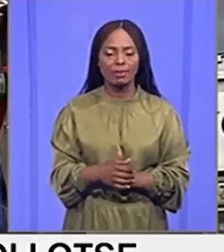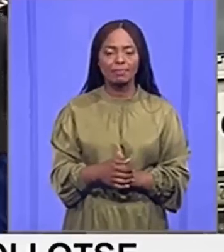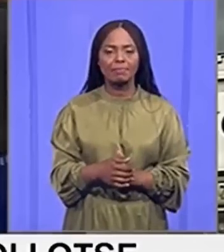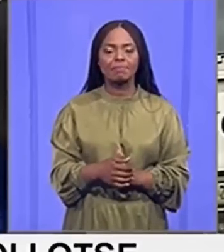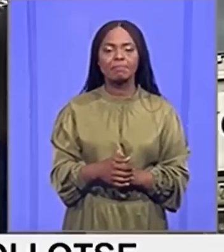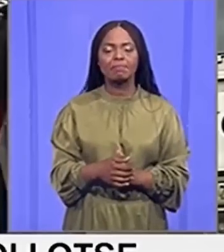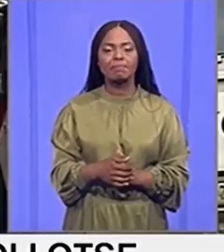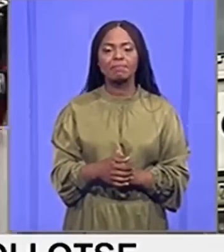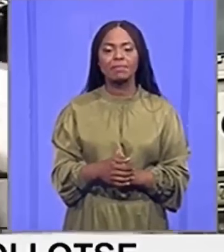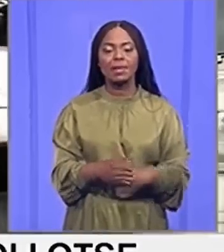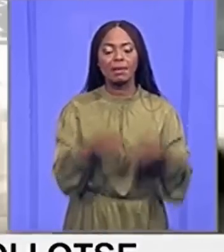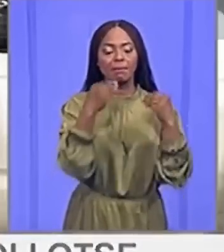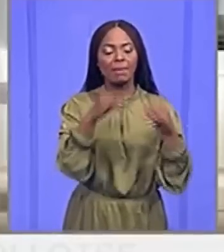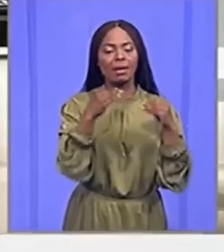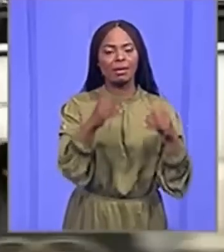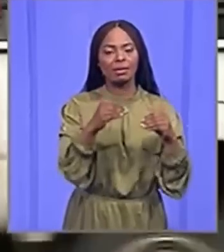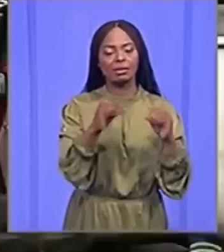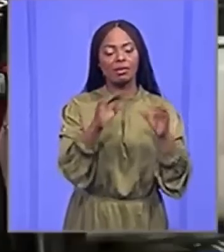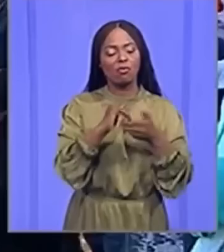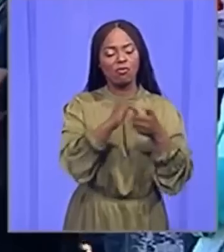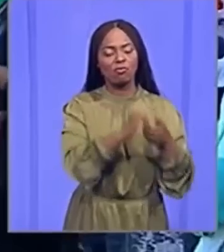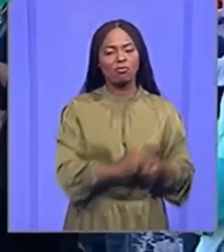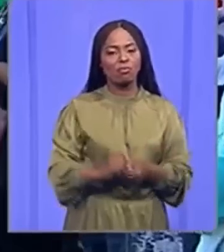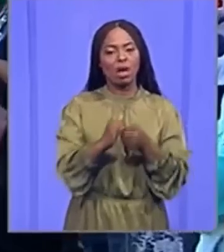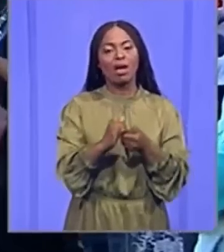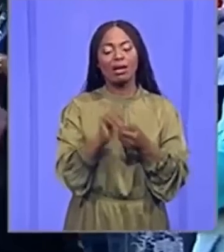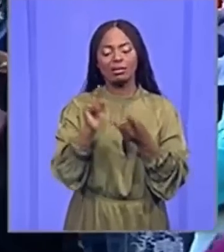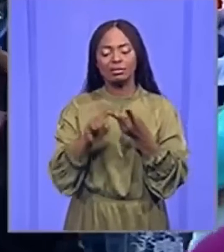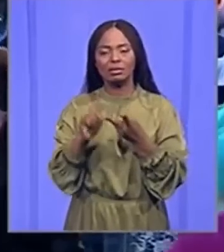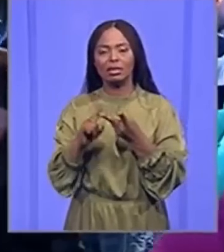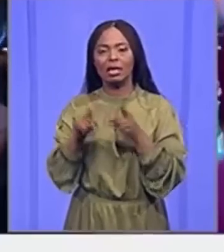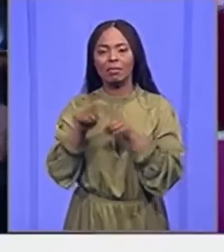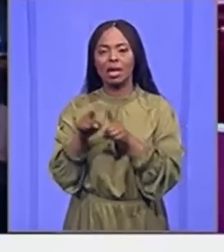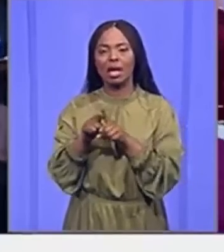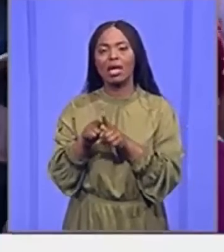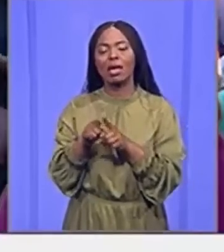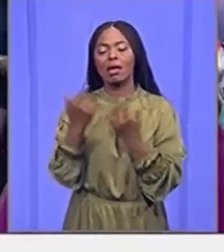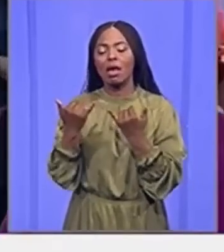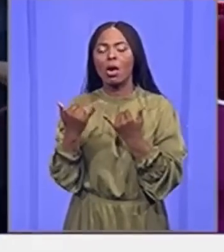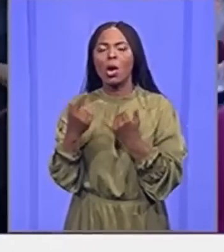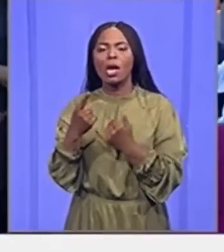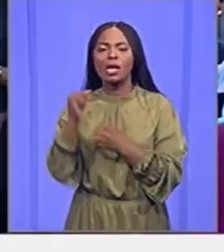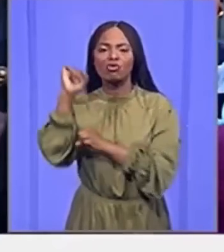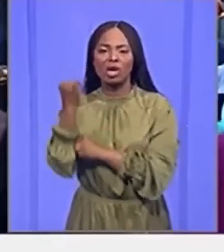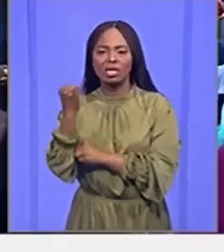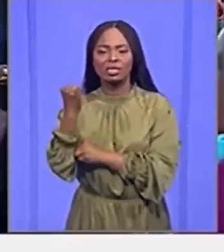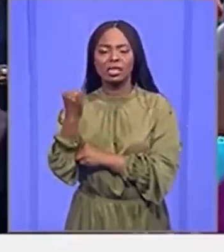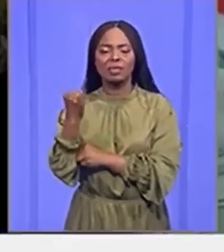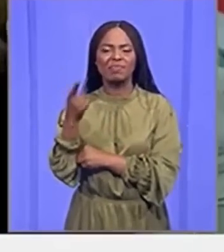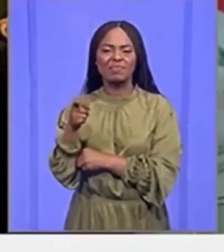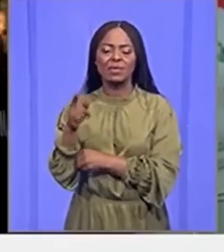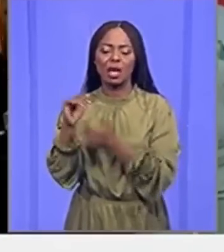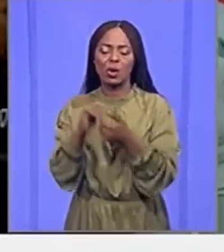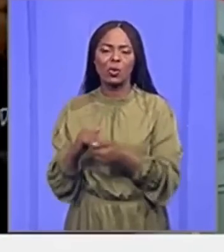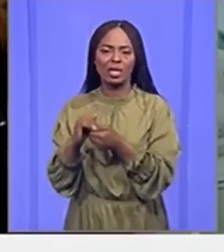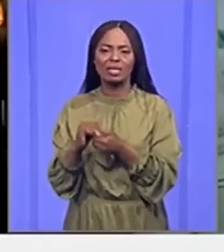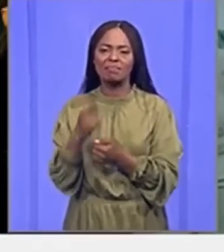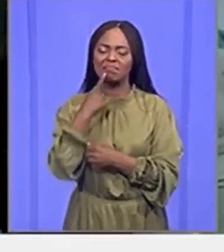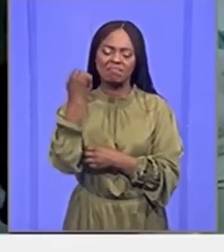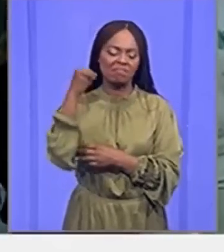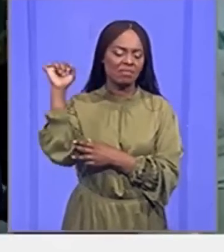Mokgatlo wa kgwebo le di-industry Northern Cape o re le ona o kgahlano le ho nyollwa ha ditefello tsa ditheko tsa motlakase ke masepala